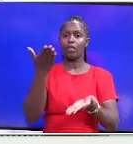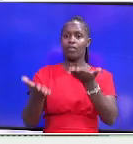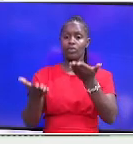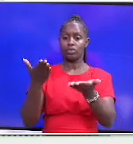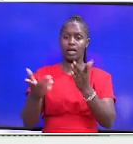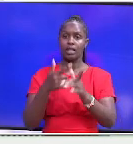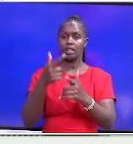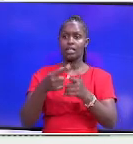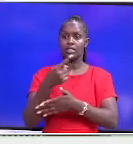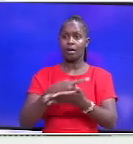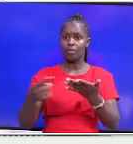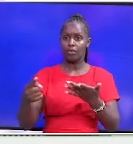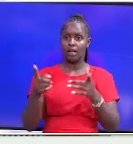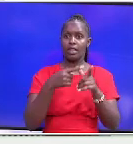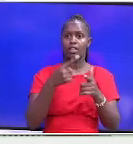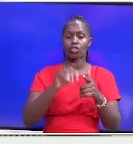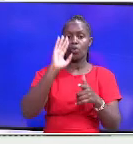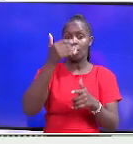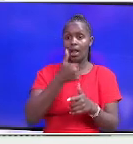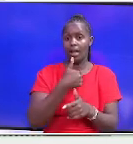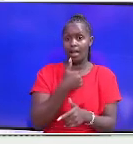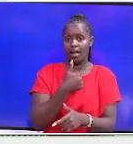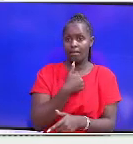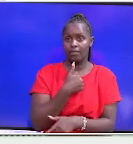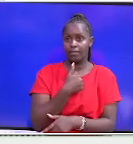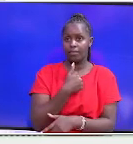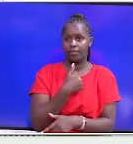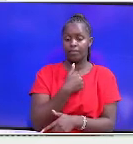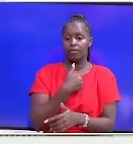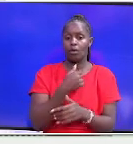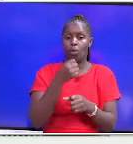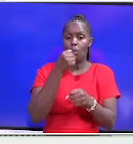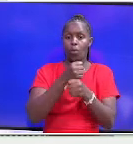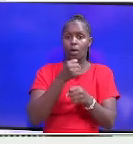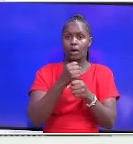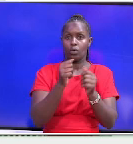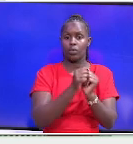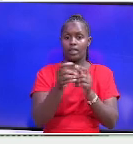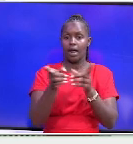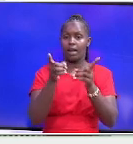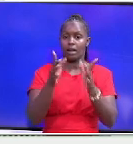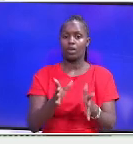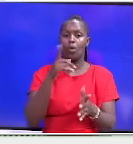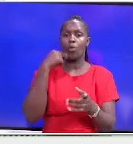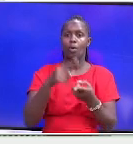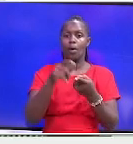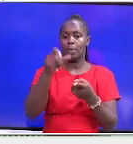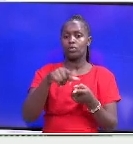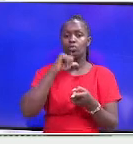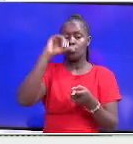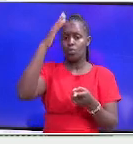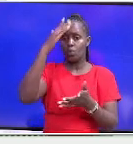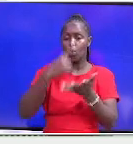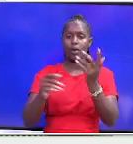it is approved. Then you'll have actually tagged along a director who's an innocent person who doesn't know what happened on the ground.